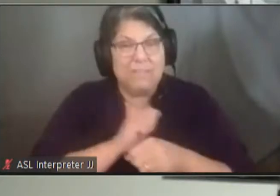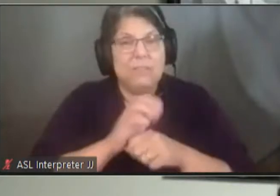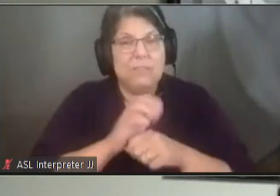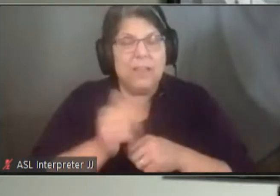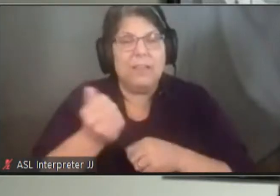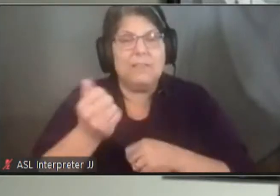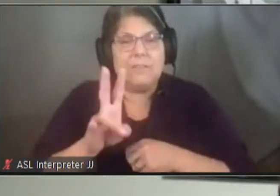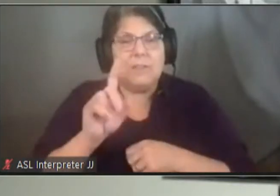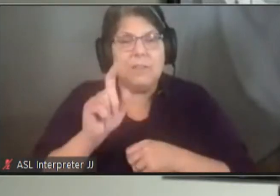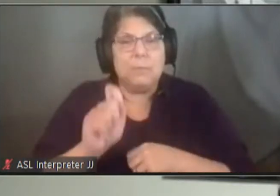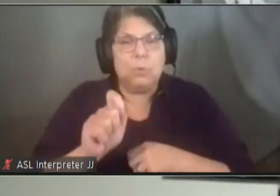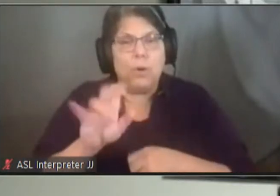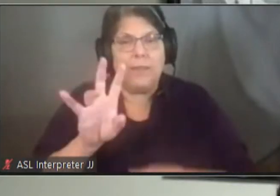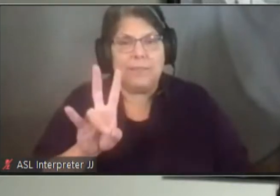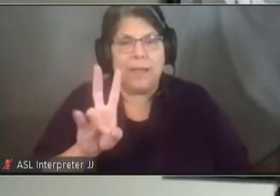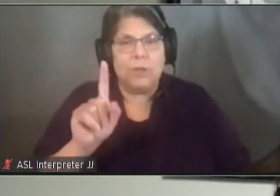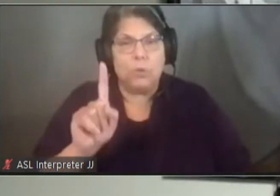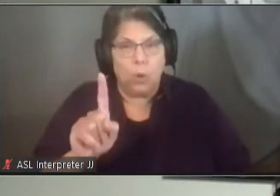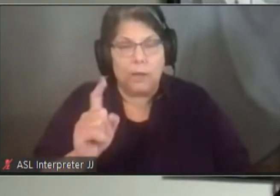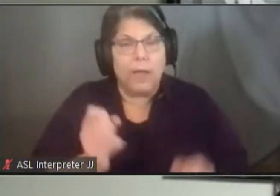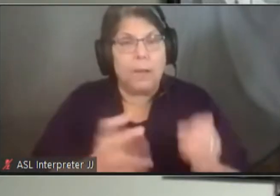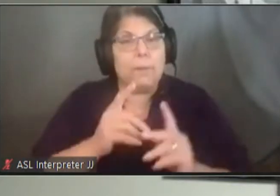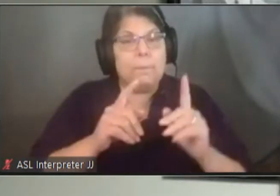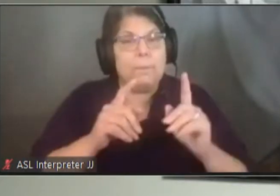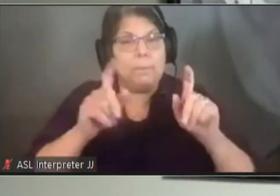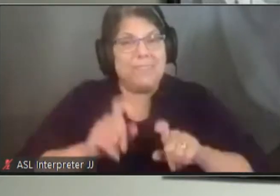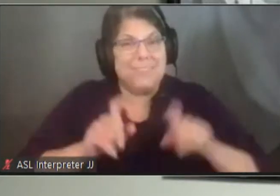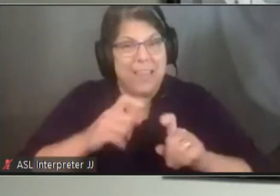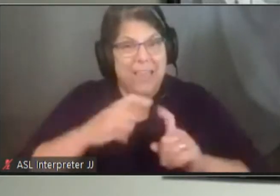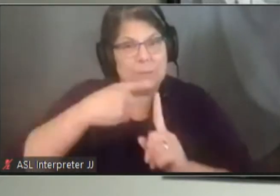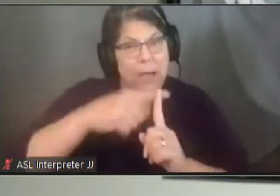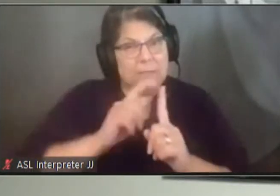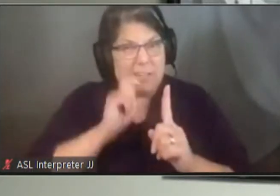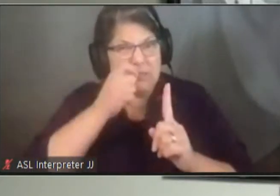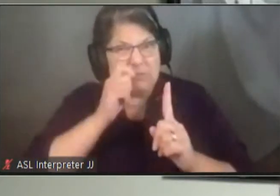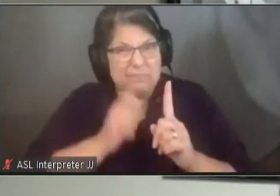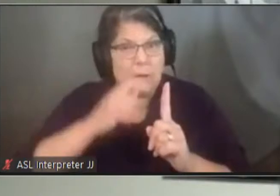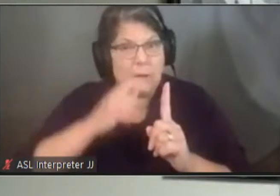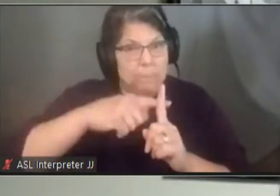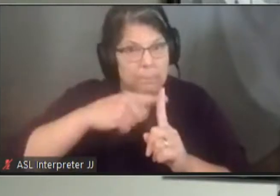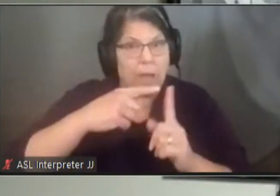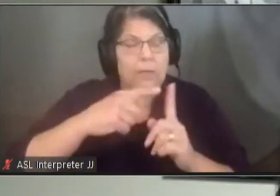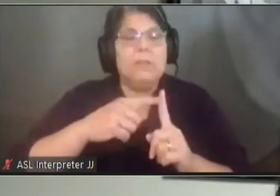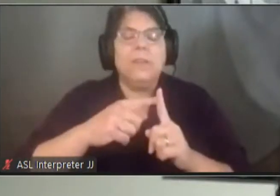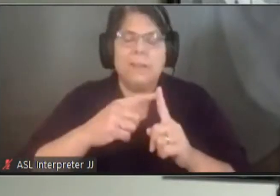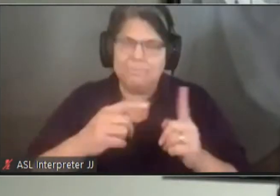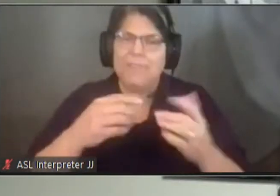17.71. The positivity rate for tests is